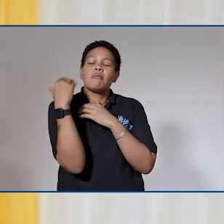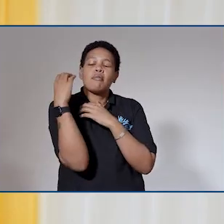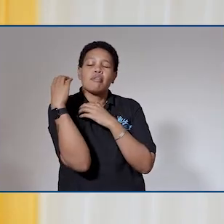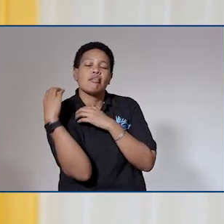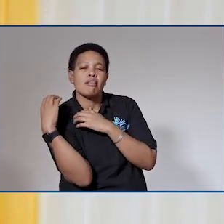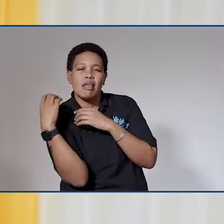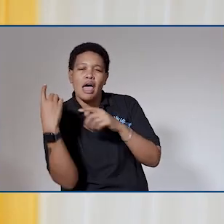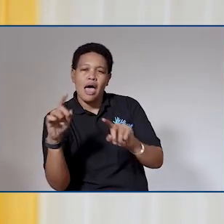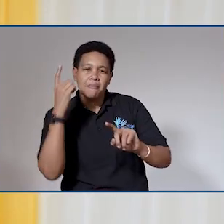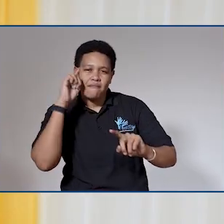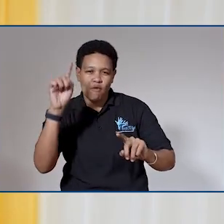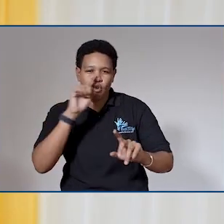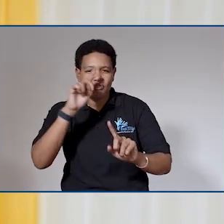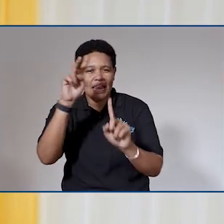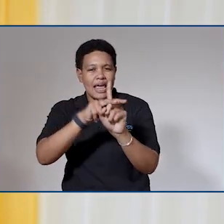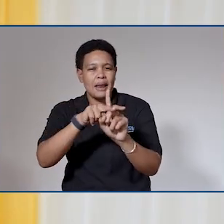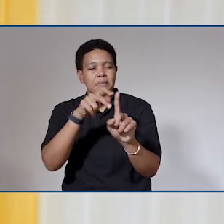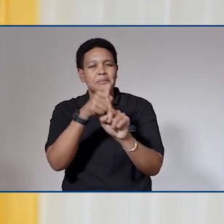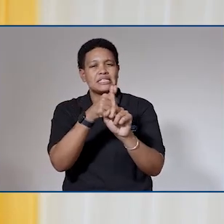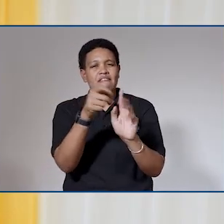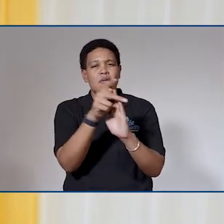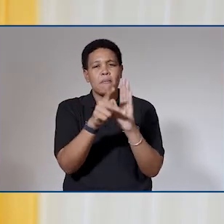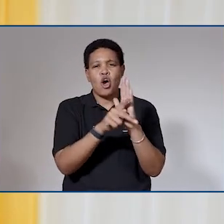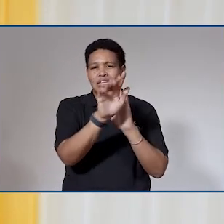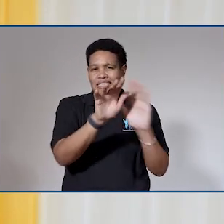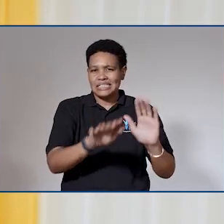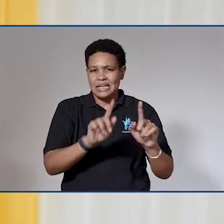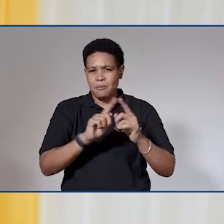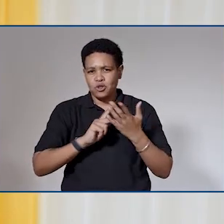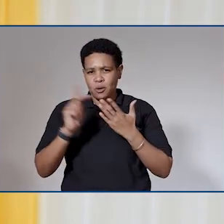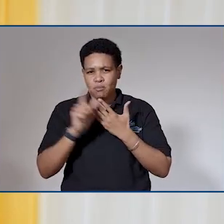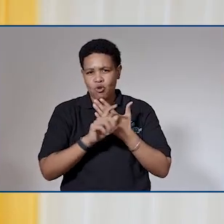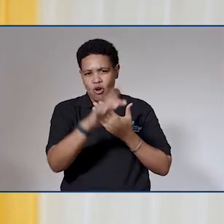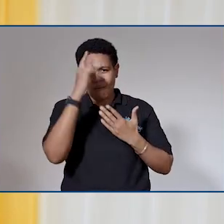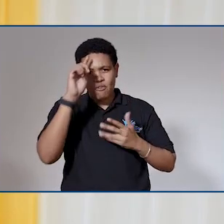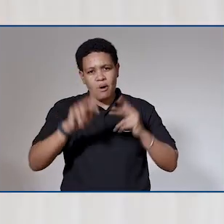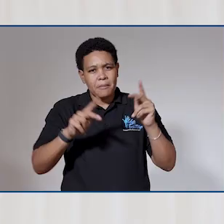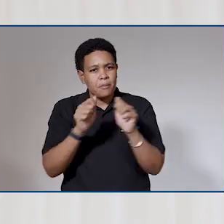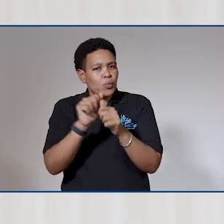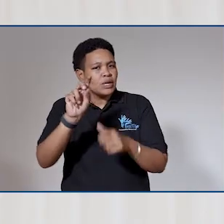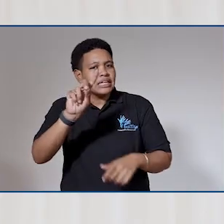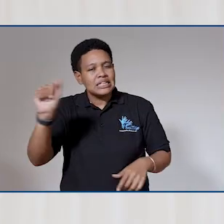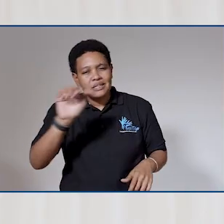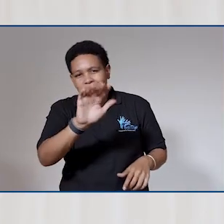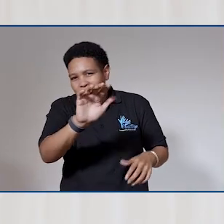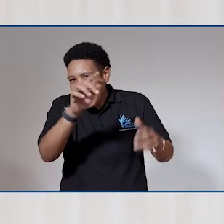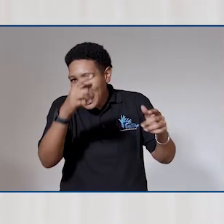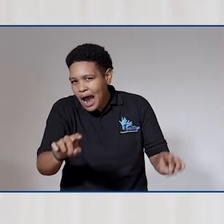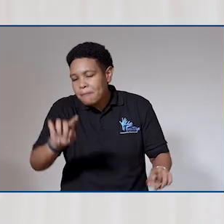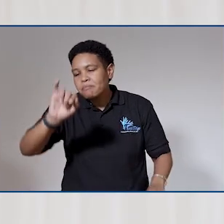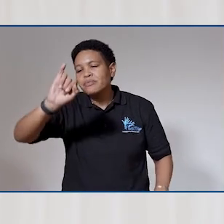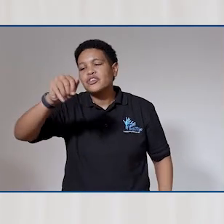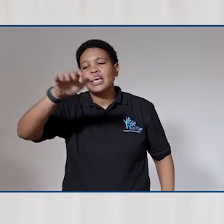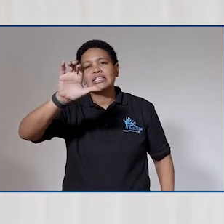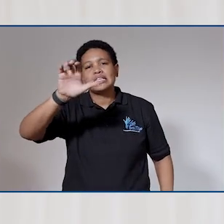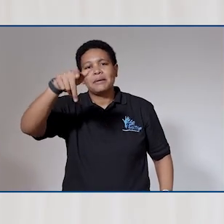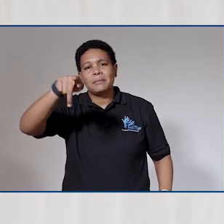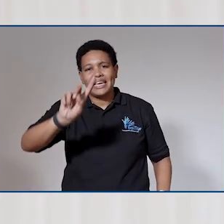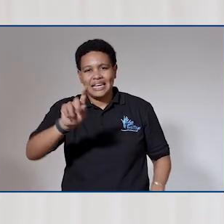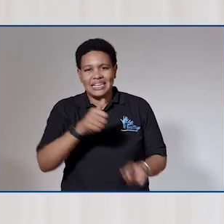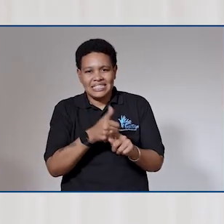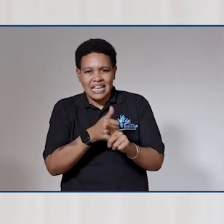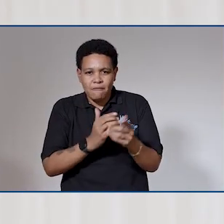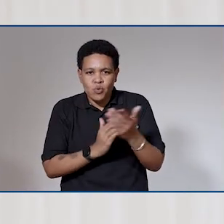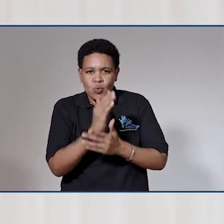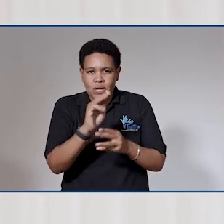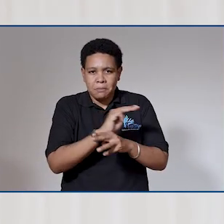for implementing policies and programs for persons with disabilities. The JCPD, through the Ministry of